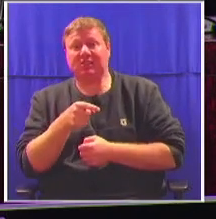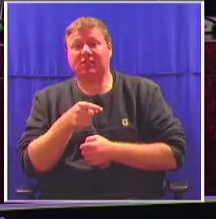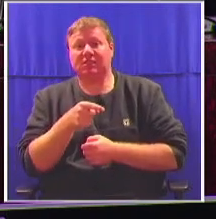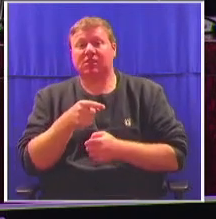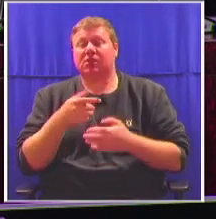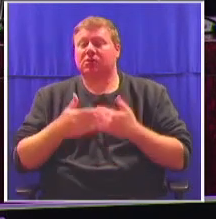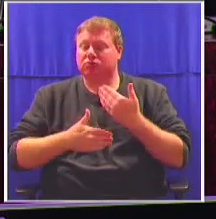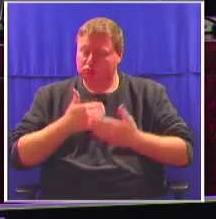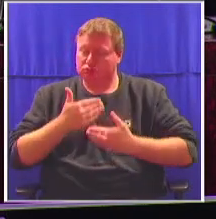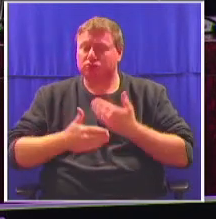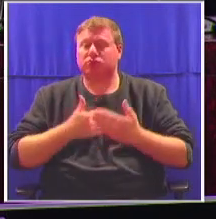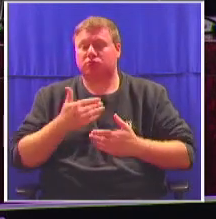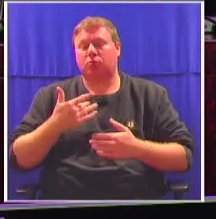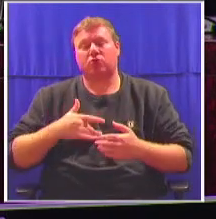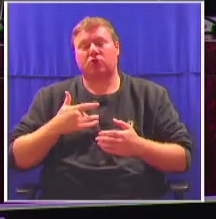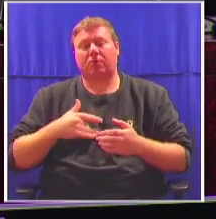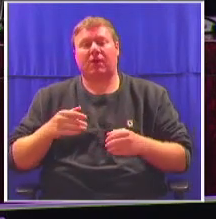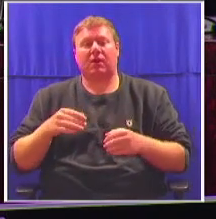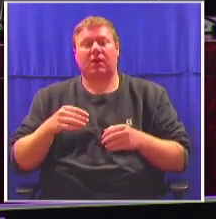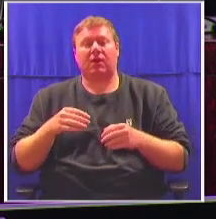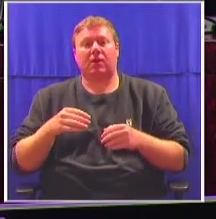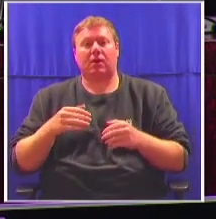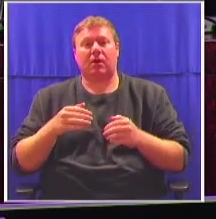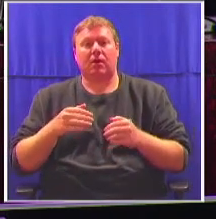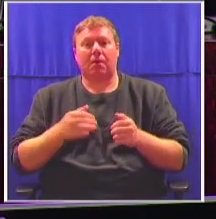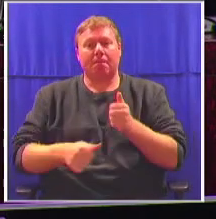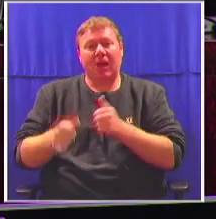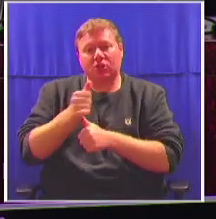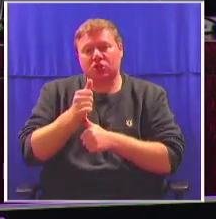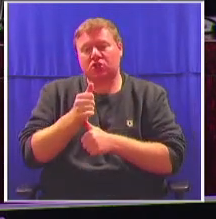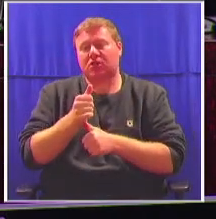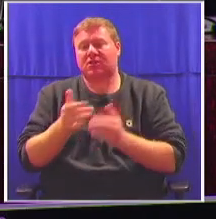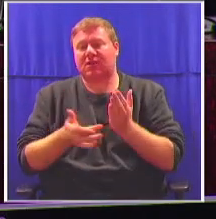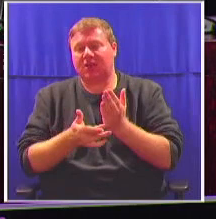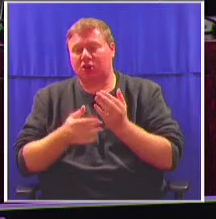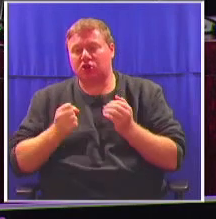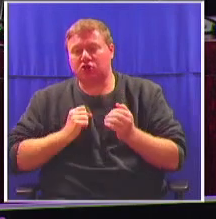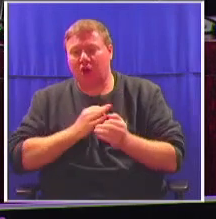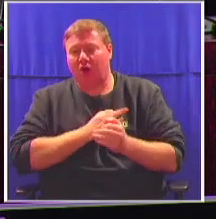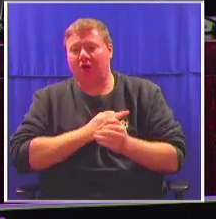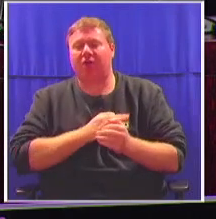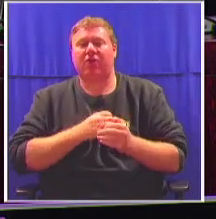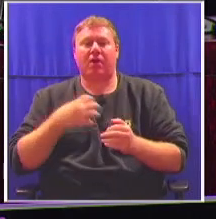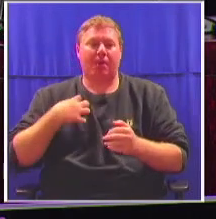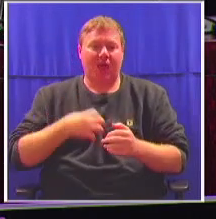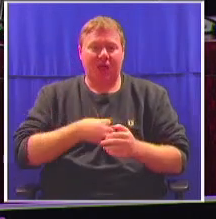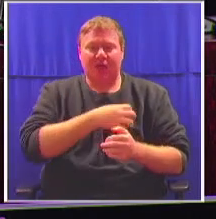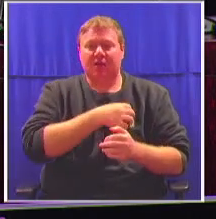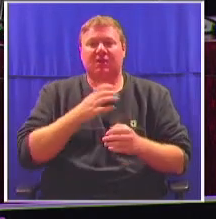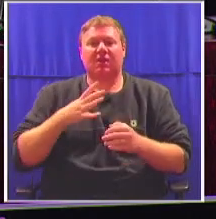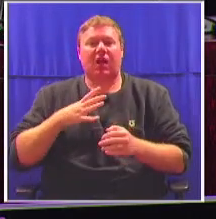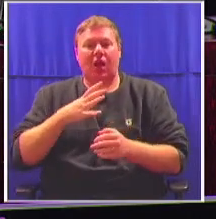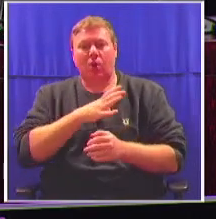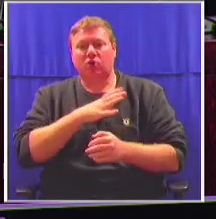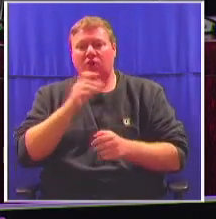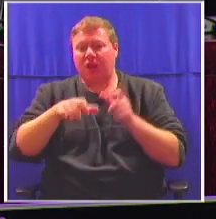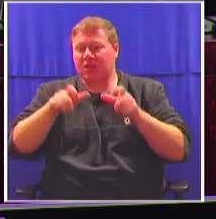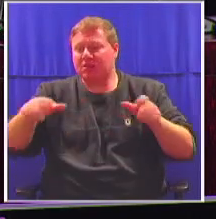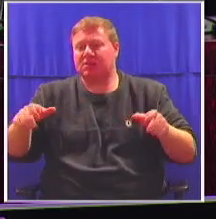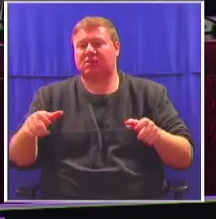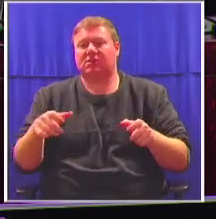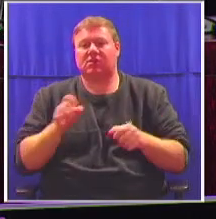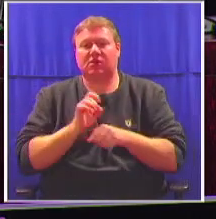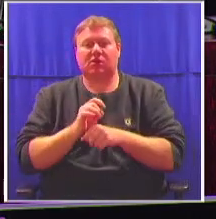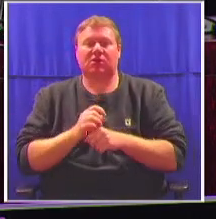with municipal managers, technical staff, mayors and councillors in districts to address this issue